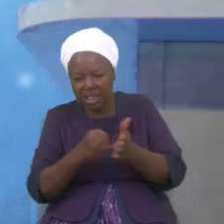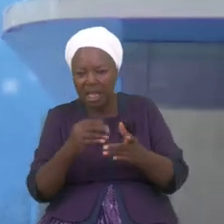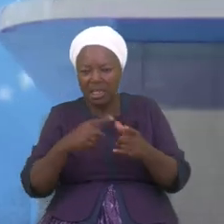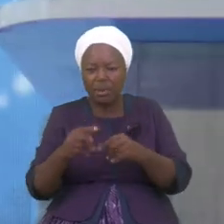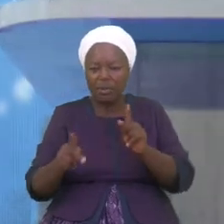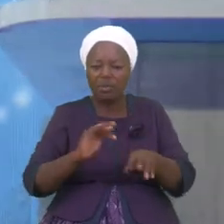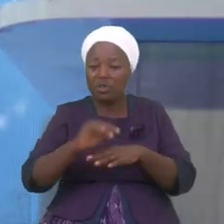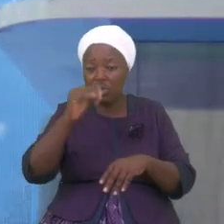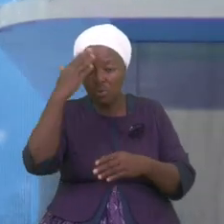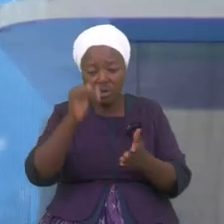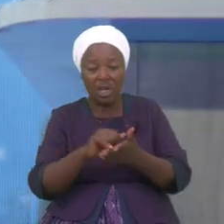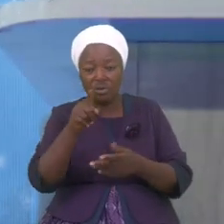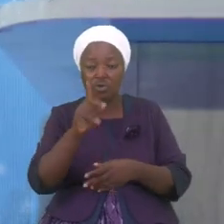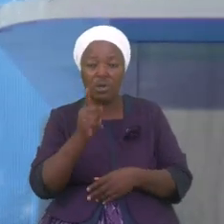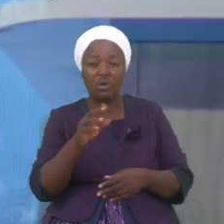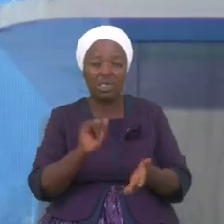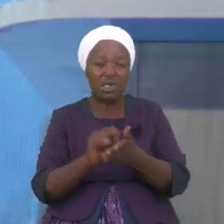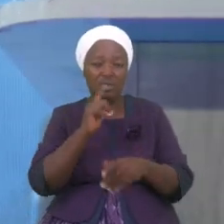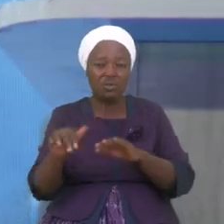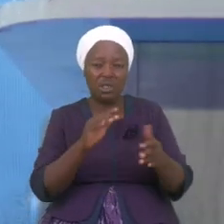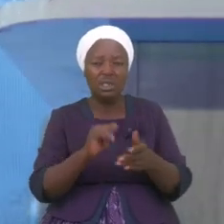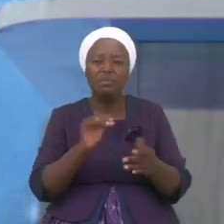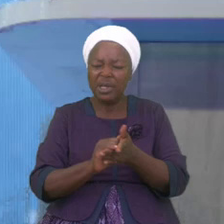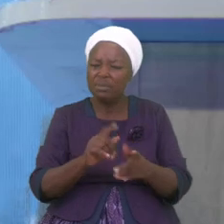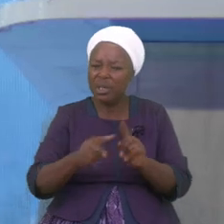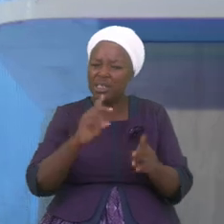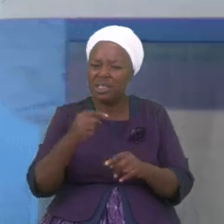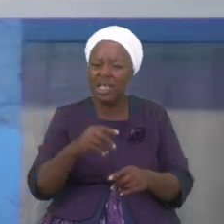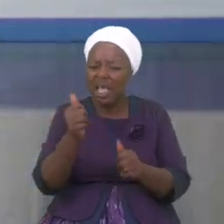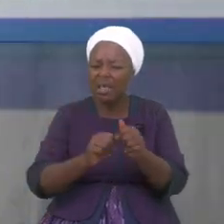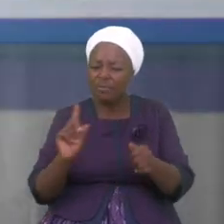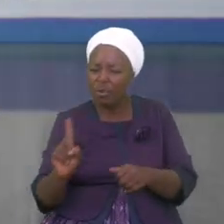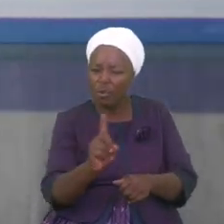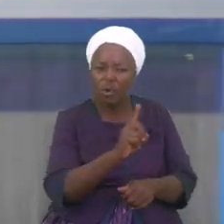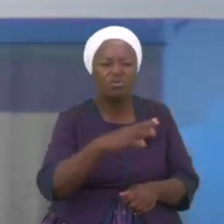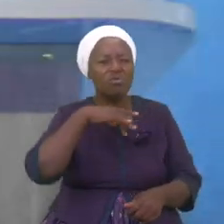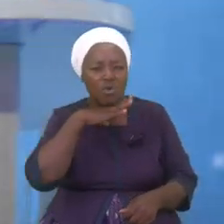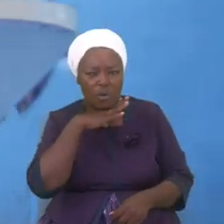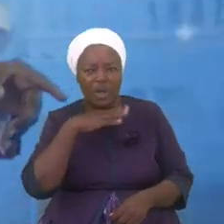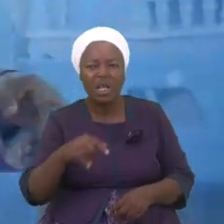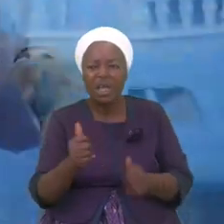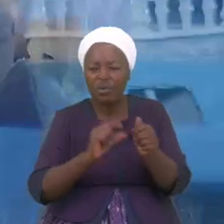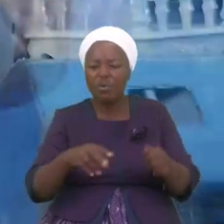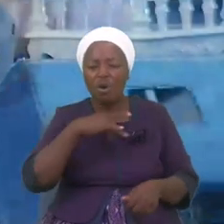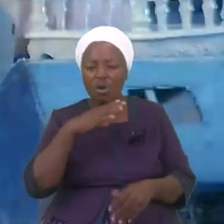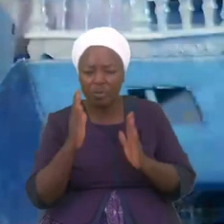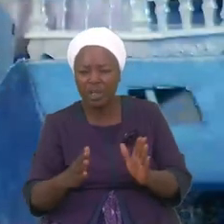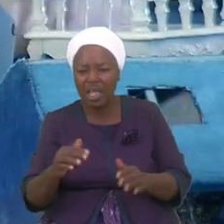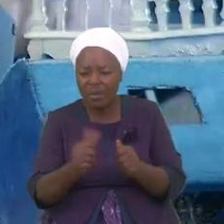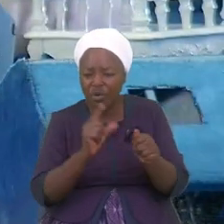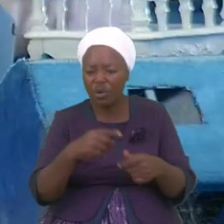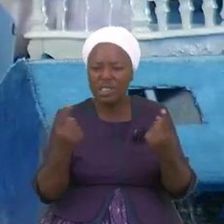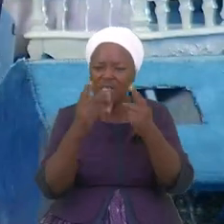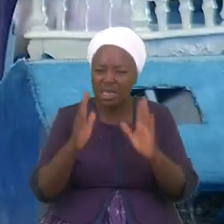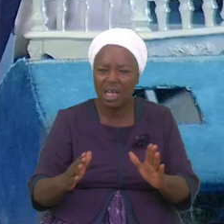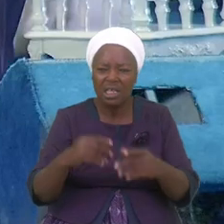says everyone corrupt, everyone a corrupter, everyone a sinner, an